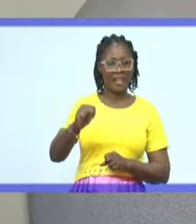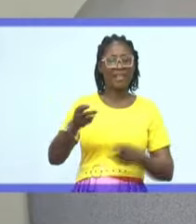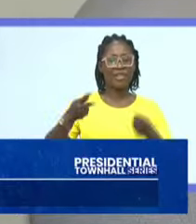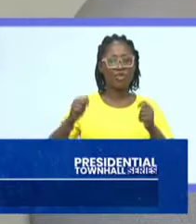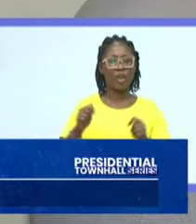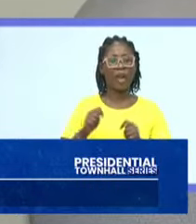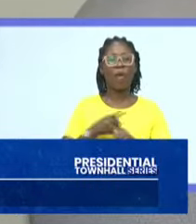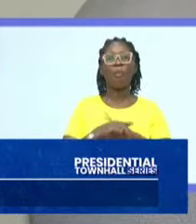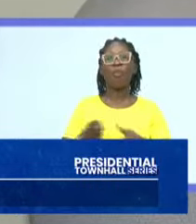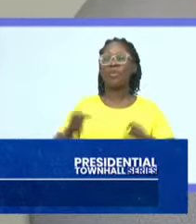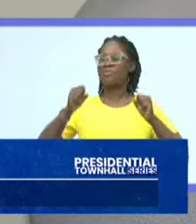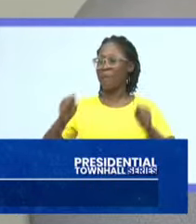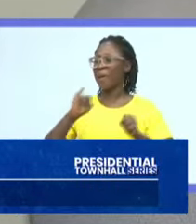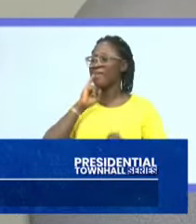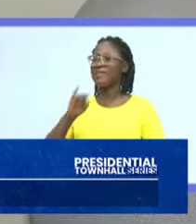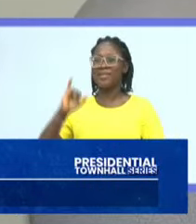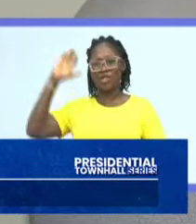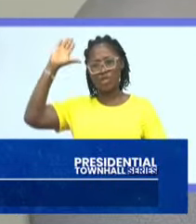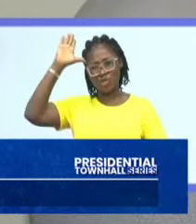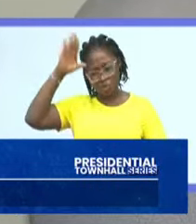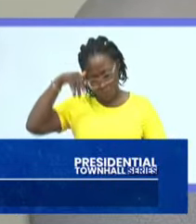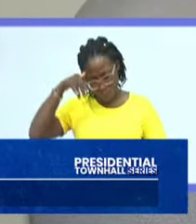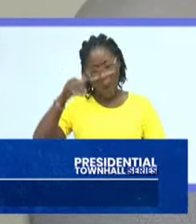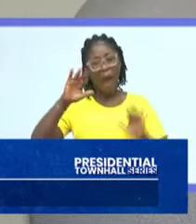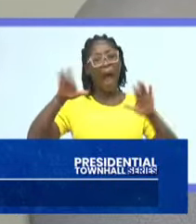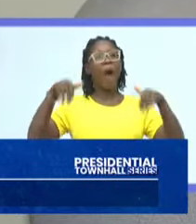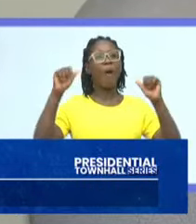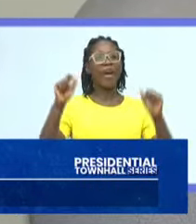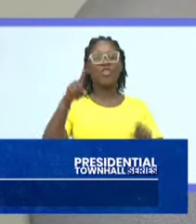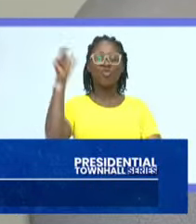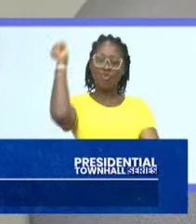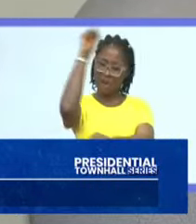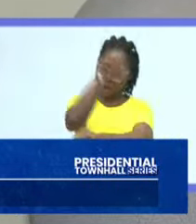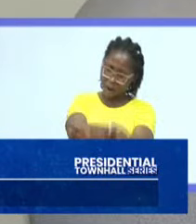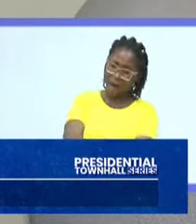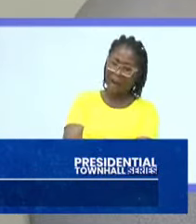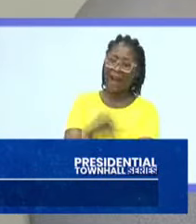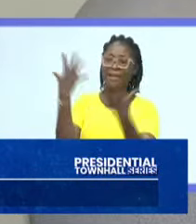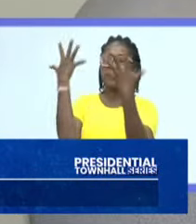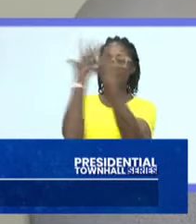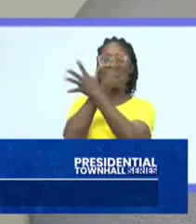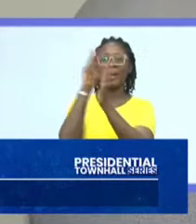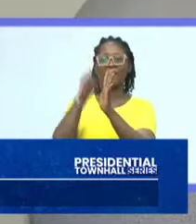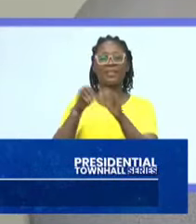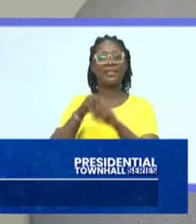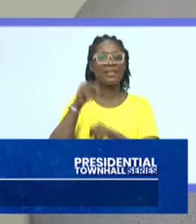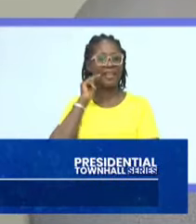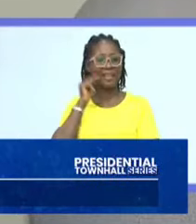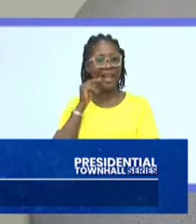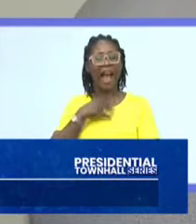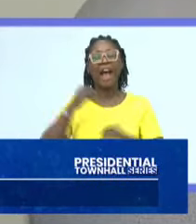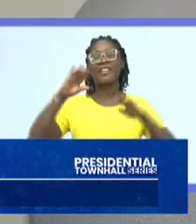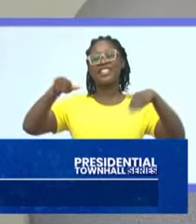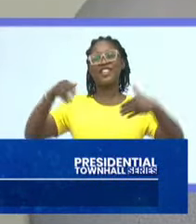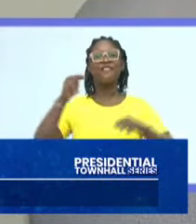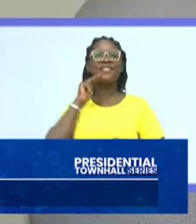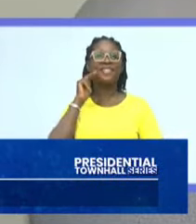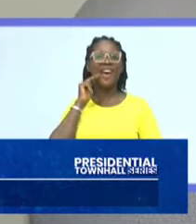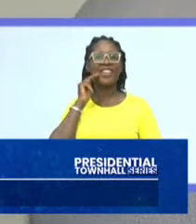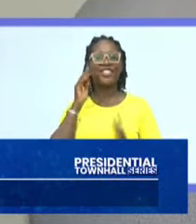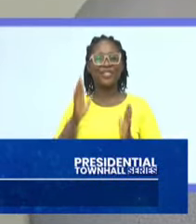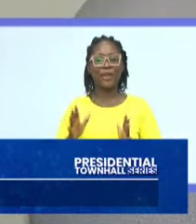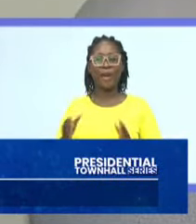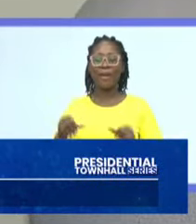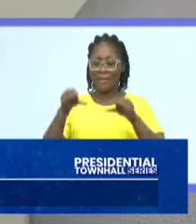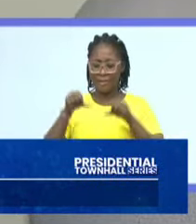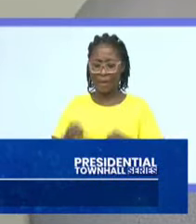intend to overcome darkness in Nigeria and once and for all give Nigeria stable power supply? Are you going to